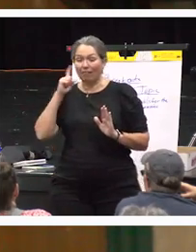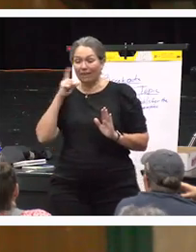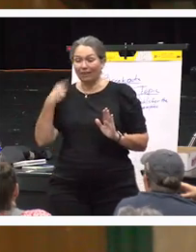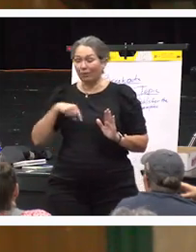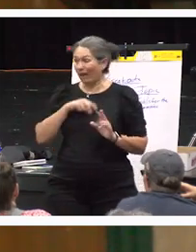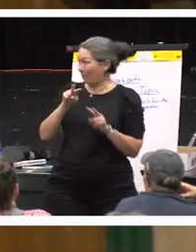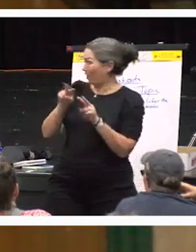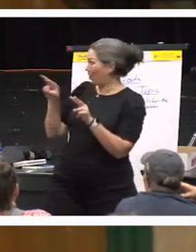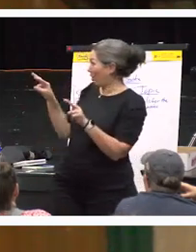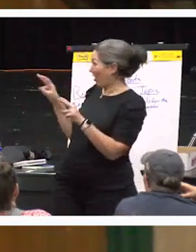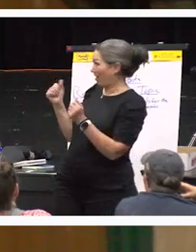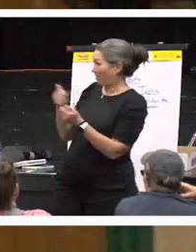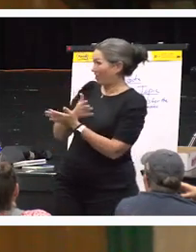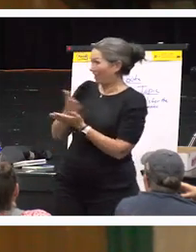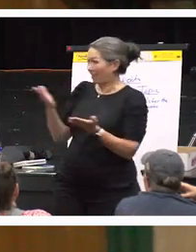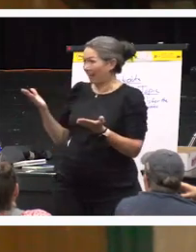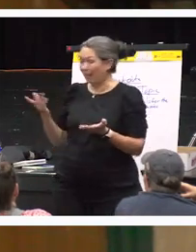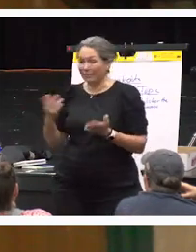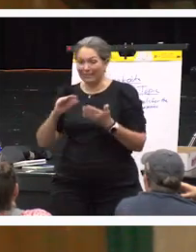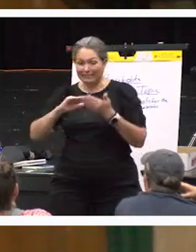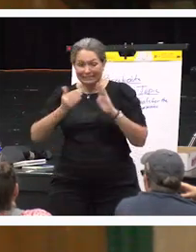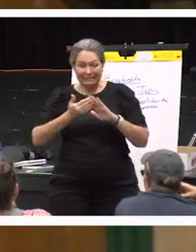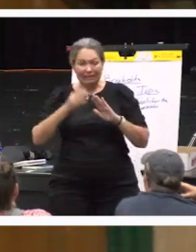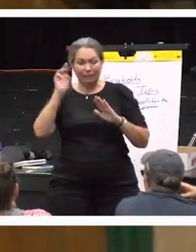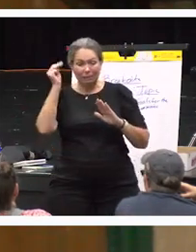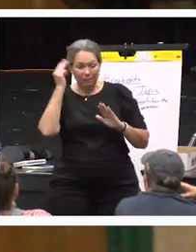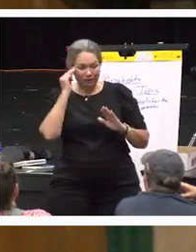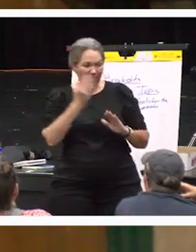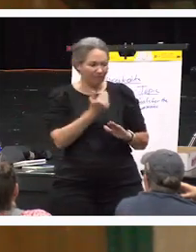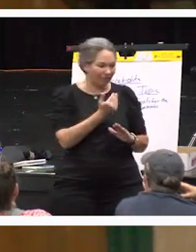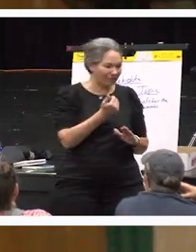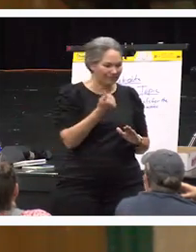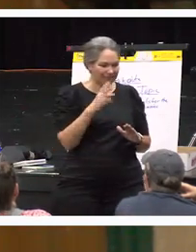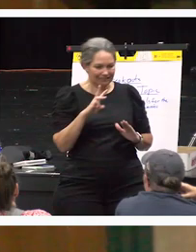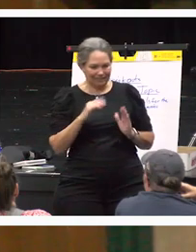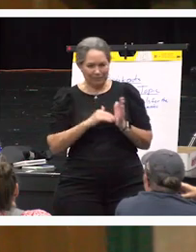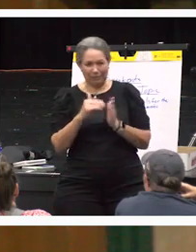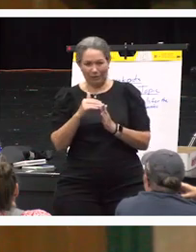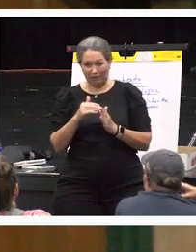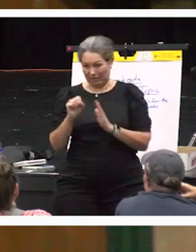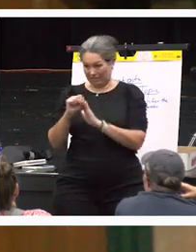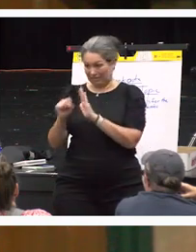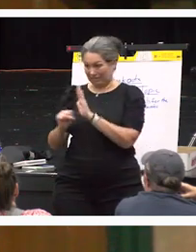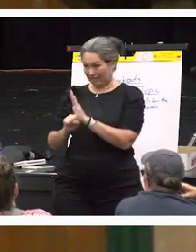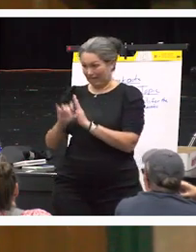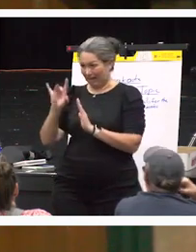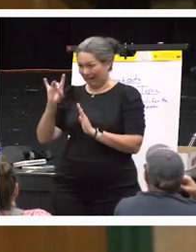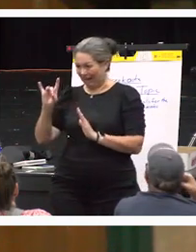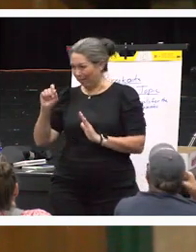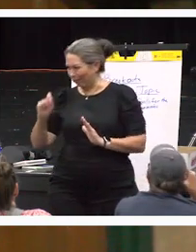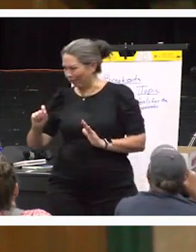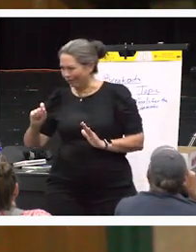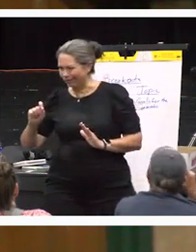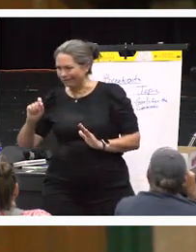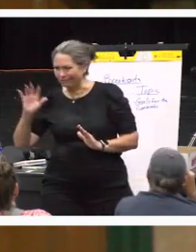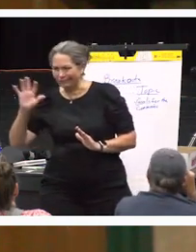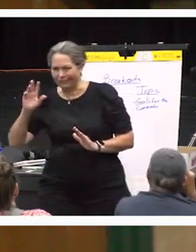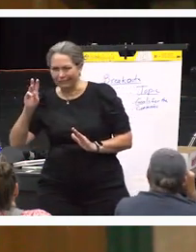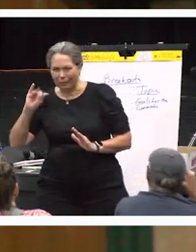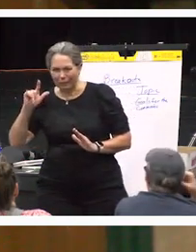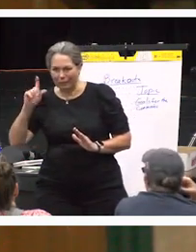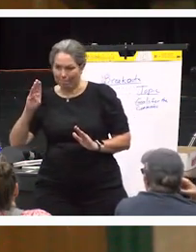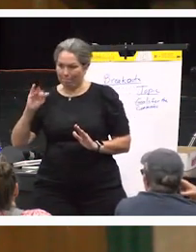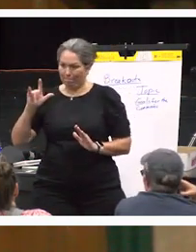As I'm looking at all this, it's city of Montpelier's budget, $15, $16 million. State budget, $8.5 billion,